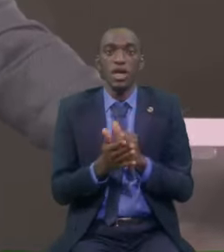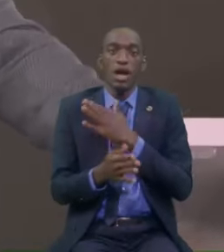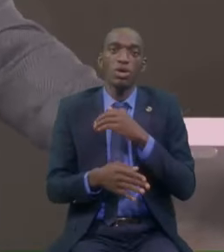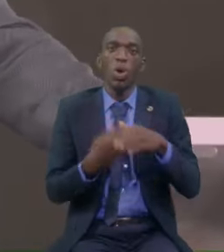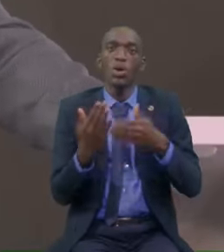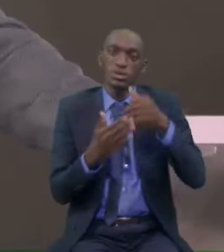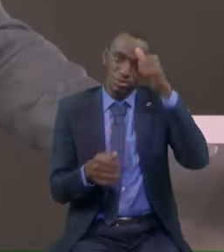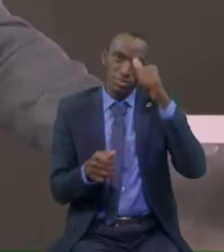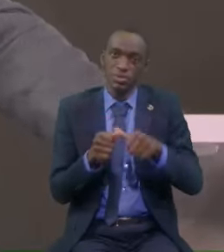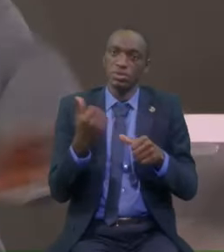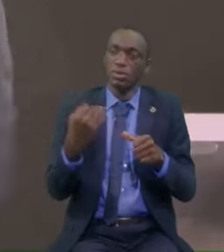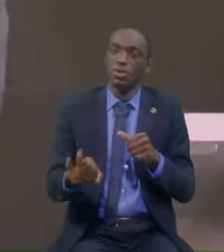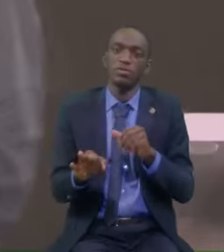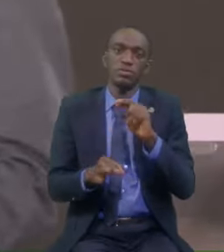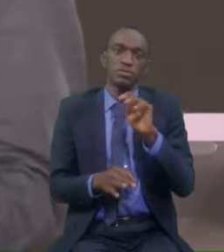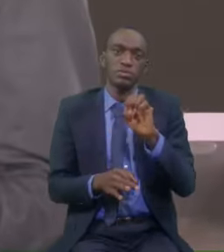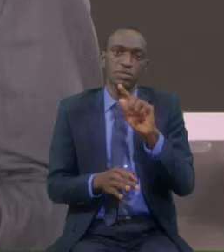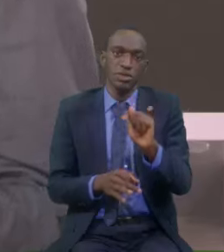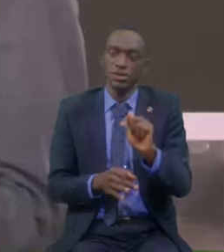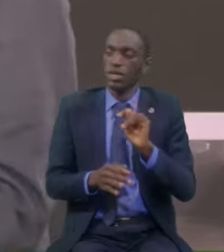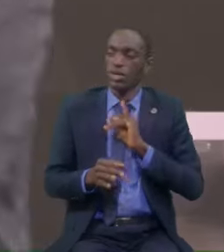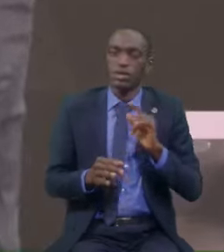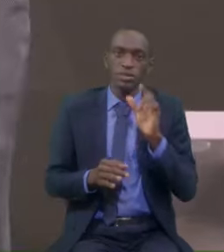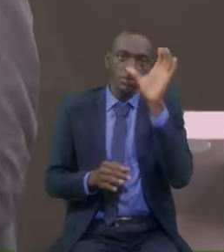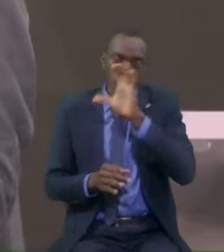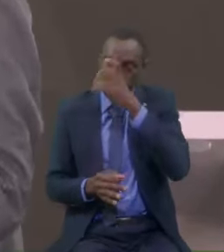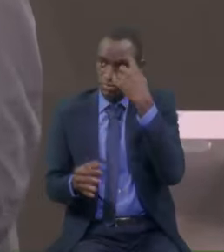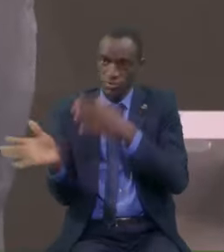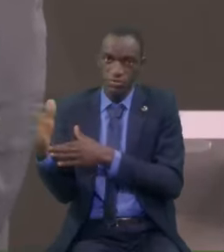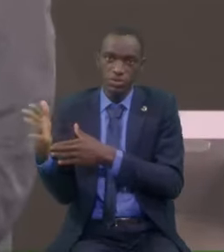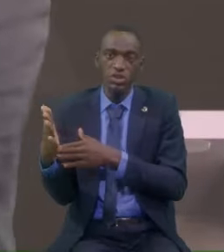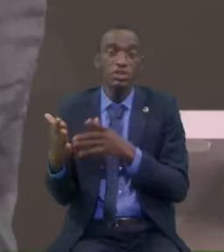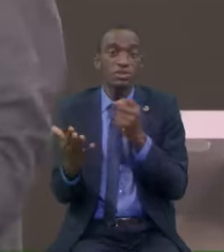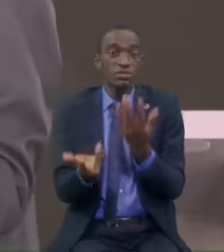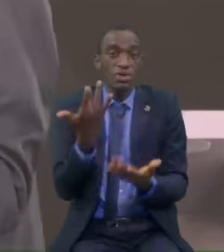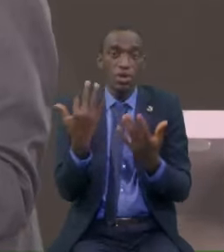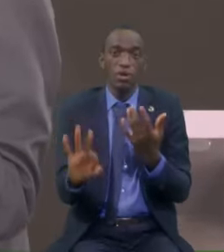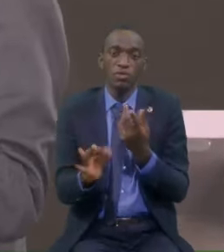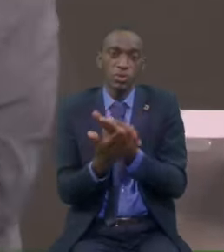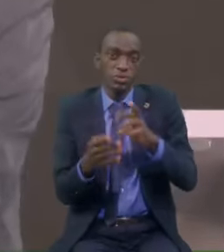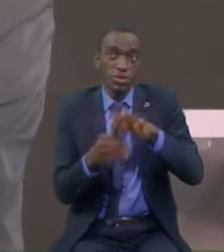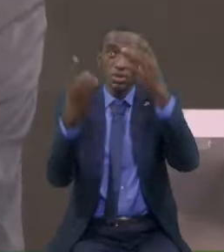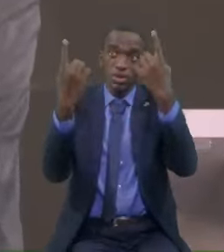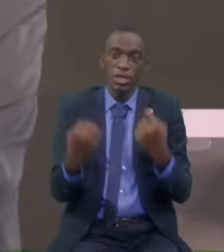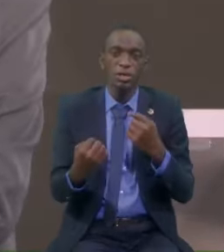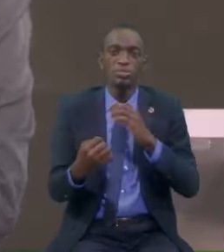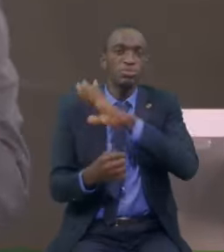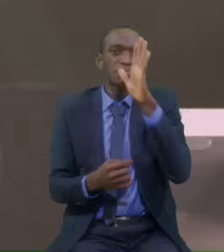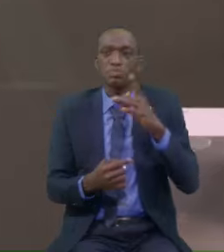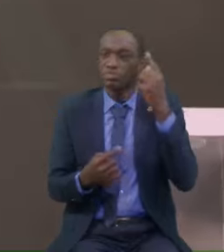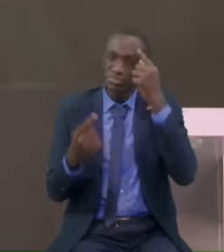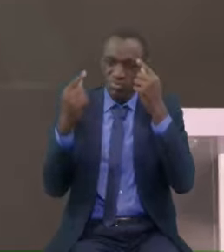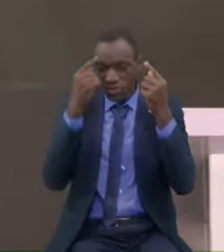of the Holy Ghost came. Even the thought of picking up the nets again,